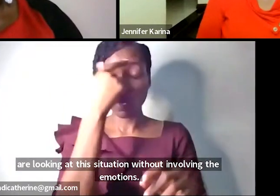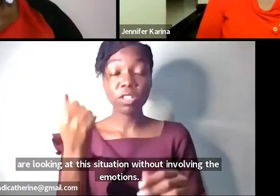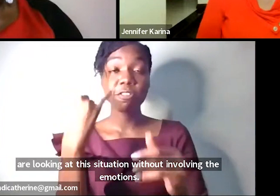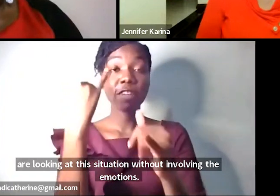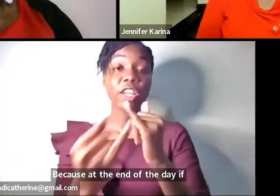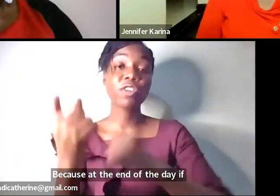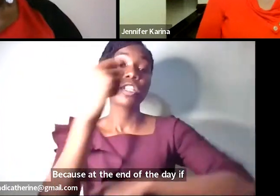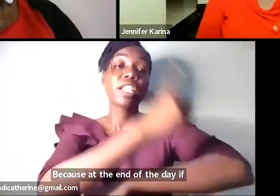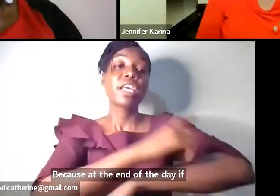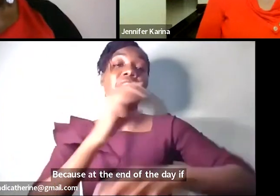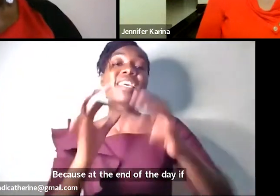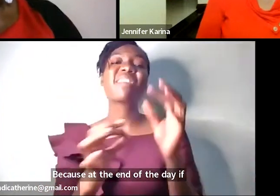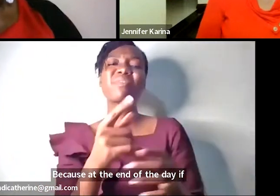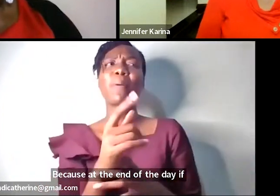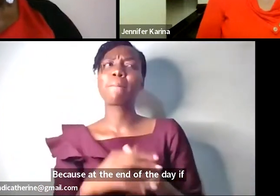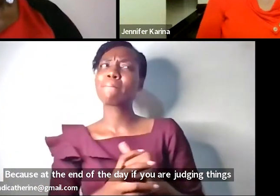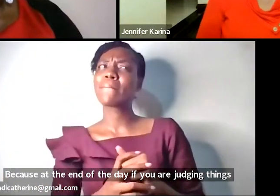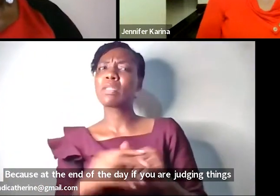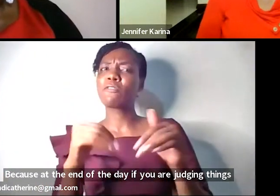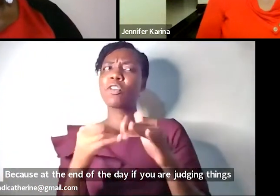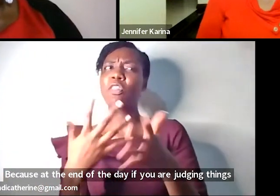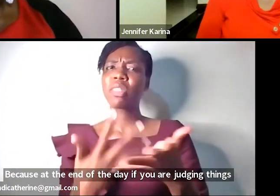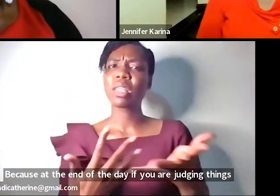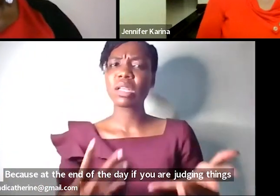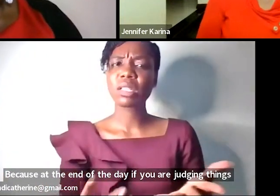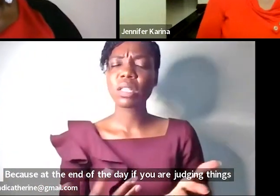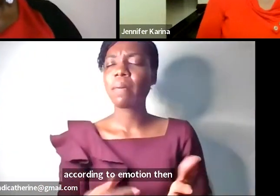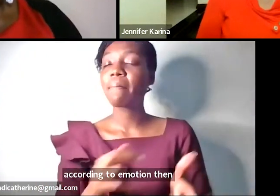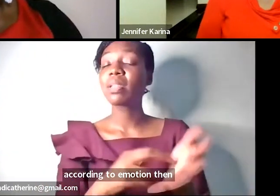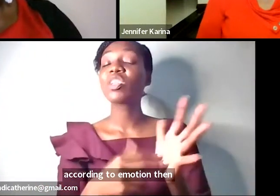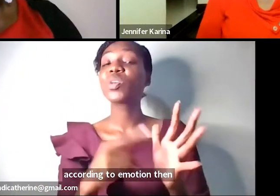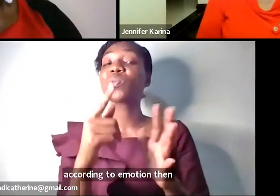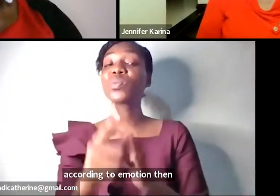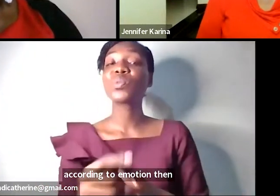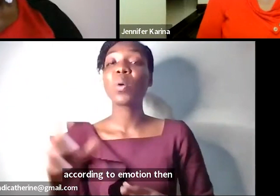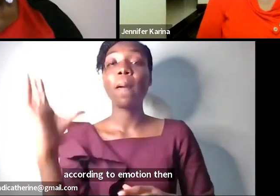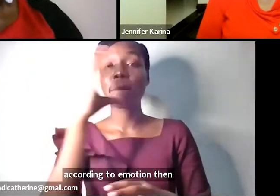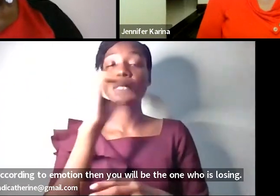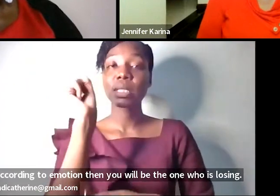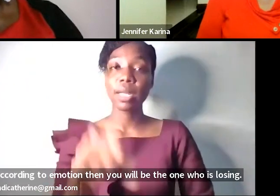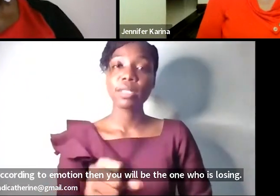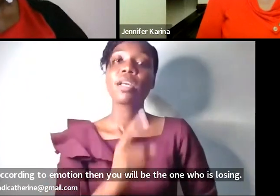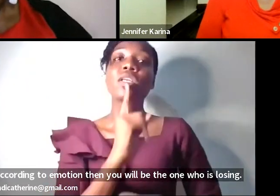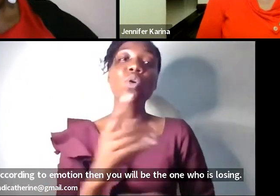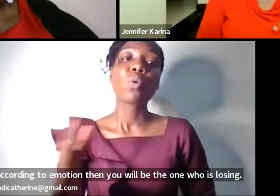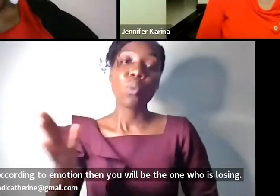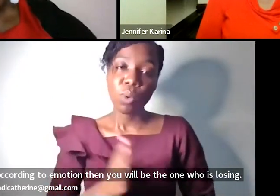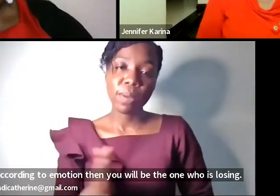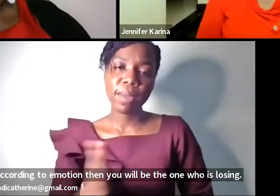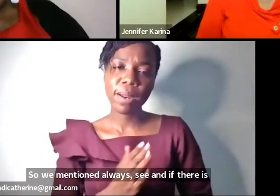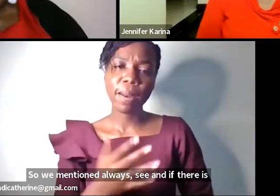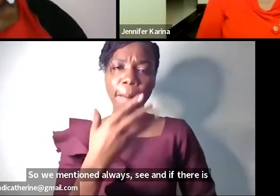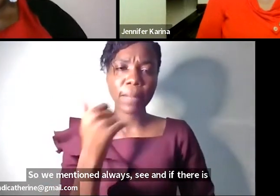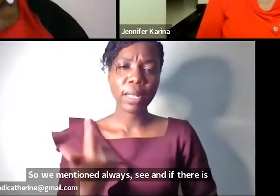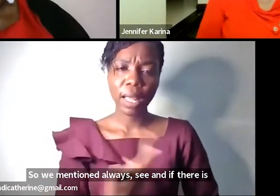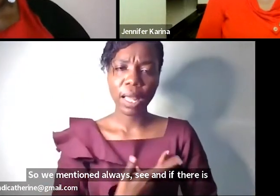judging things according to emotion, then you'll be the one who is losing. So women should always see. And if there's